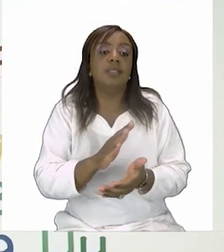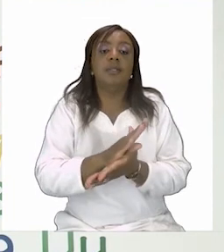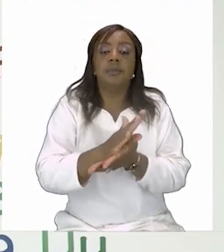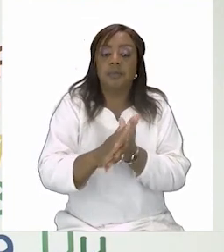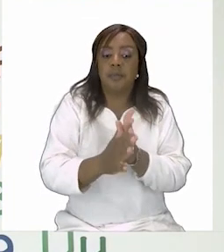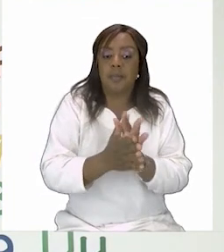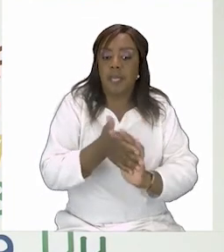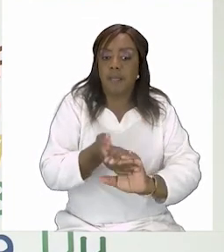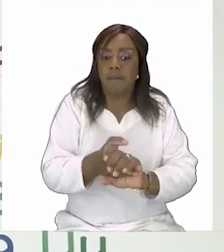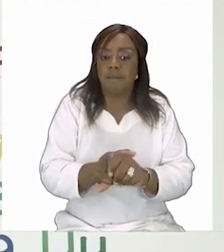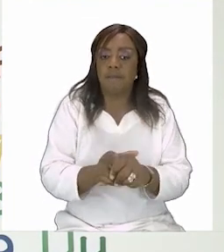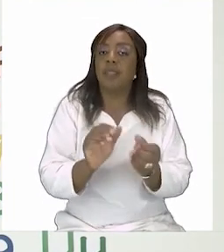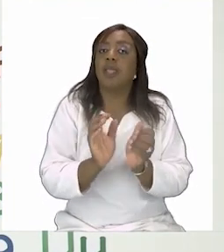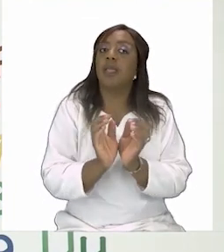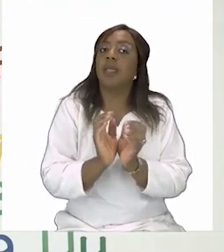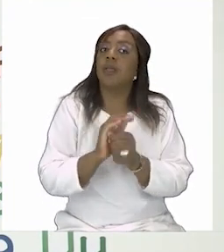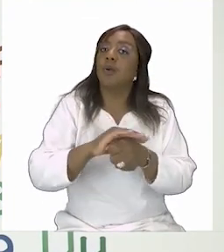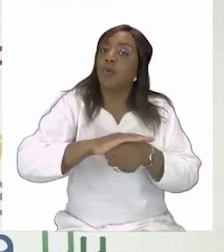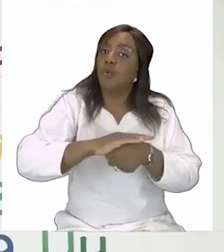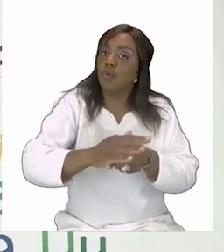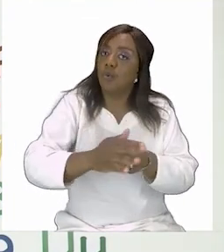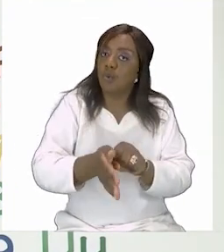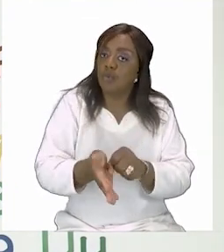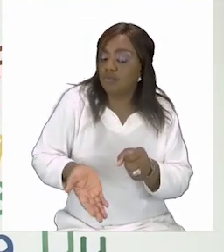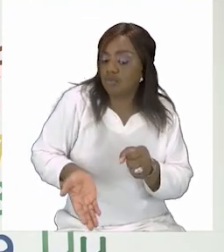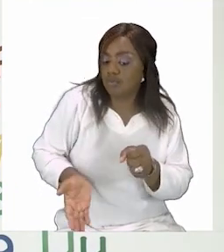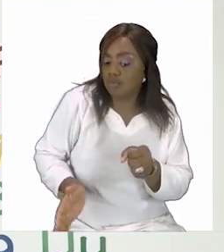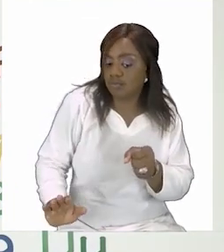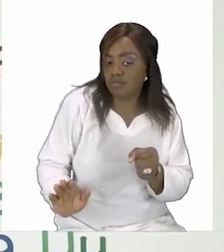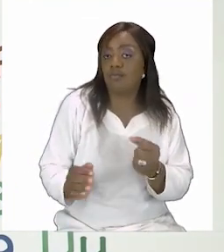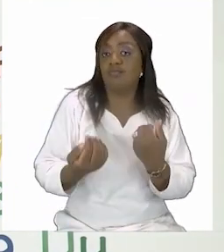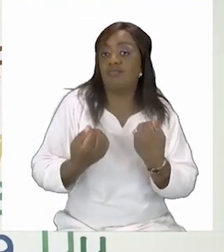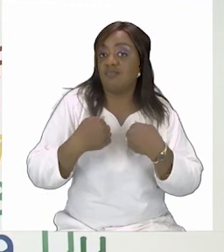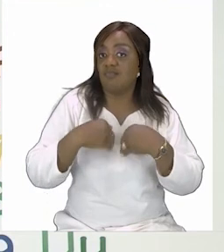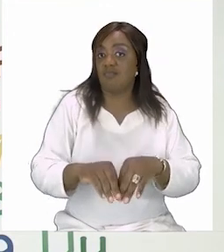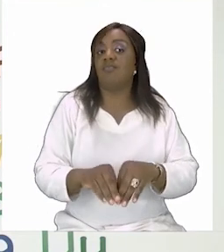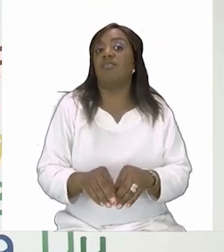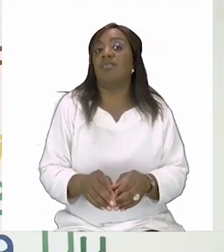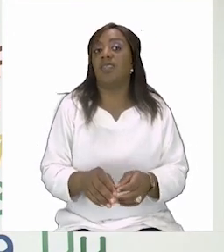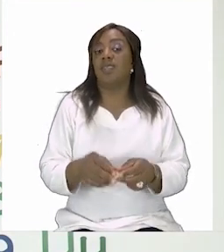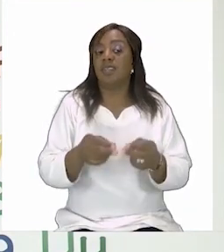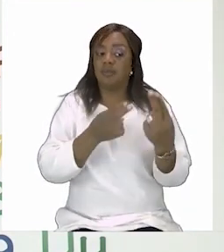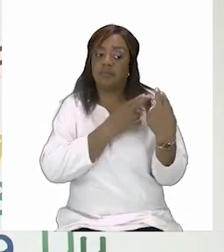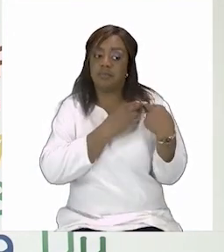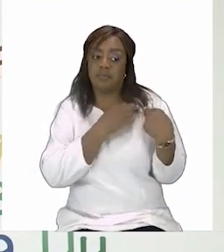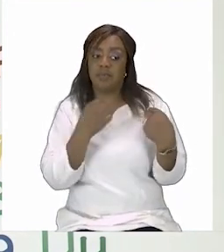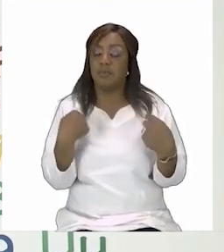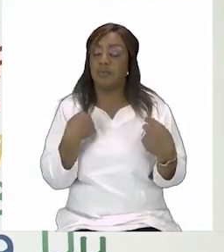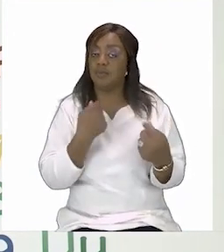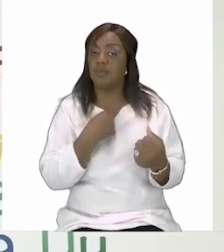sanitize. When we sanitize, we are staying safe from coronavirus and we are being